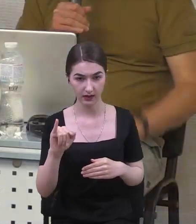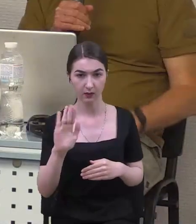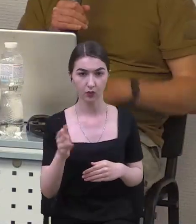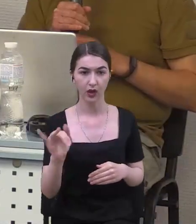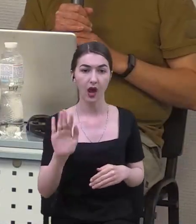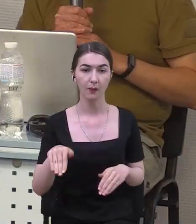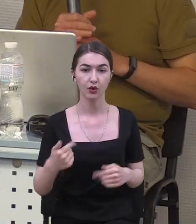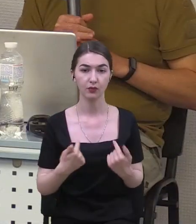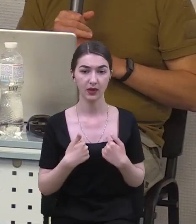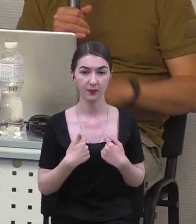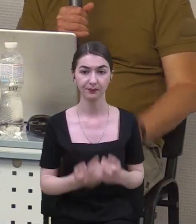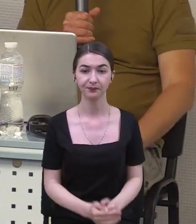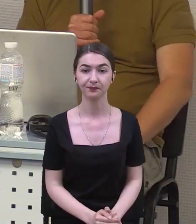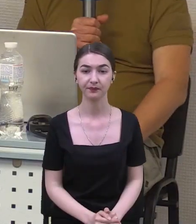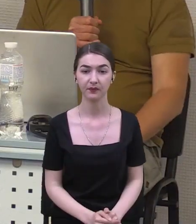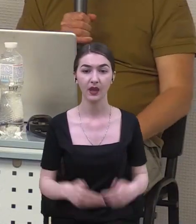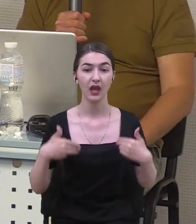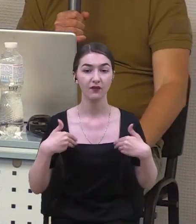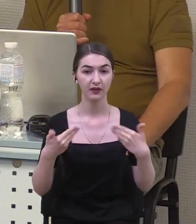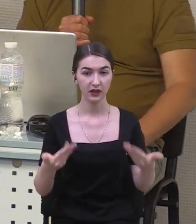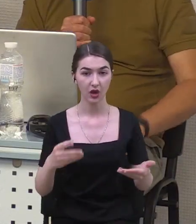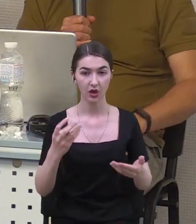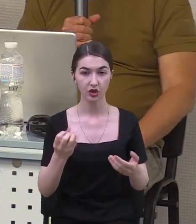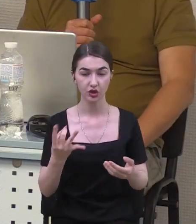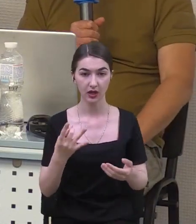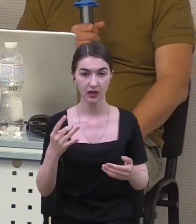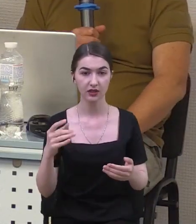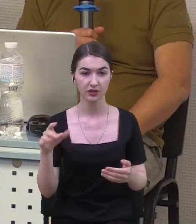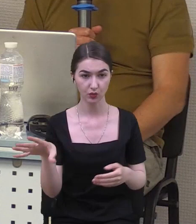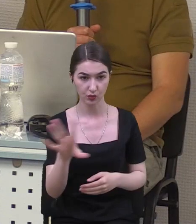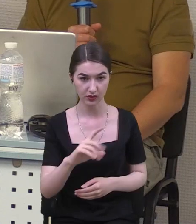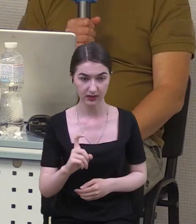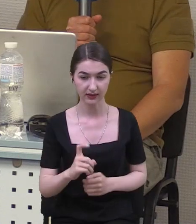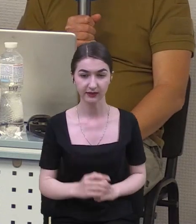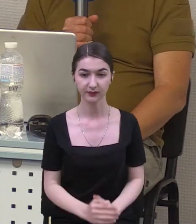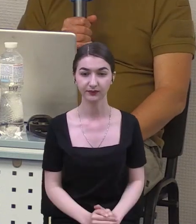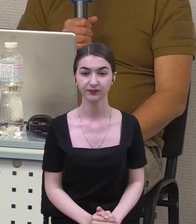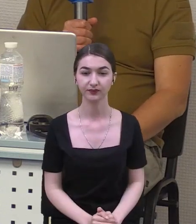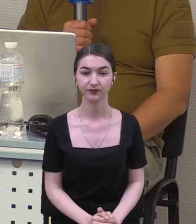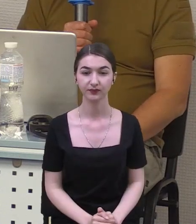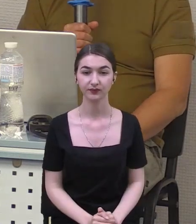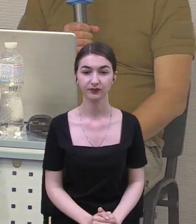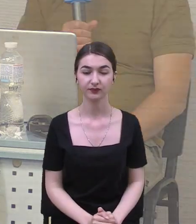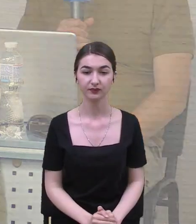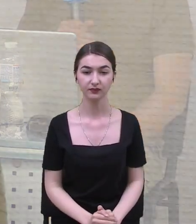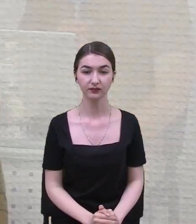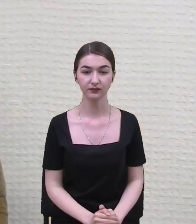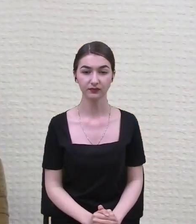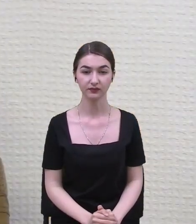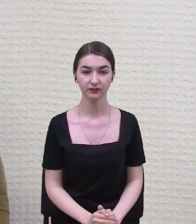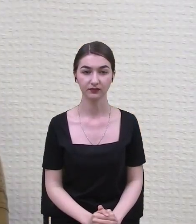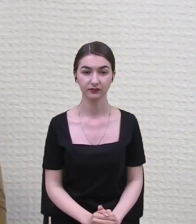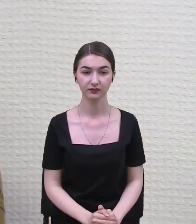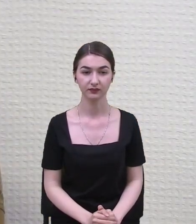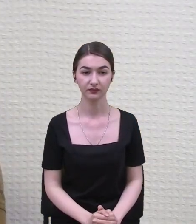Good afternoon again, everyone. So one more time, I will introduce myself. So I'm